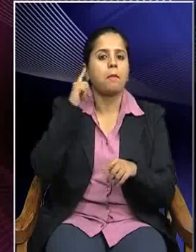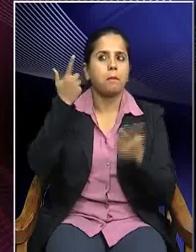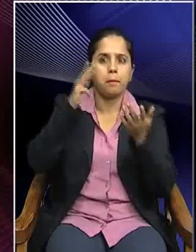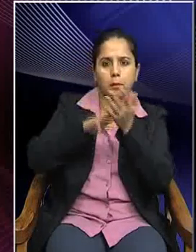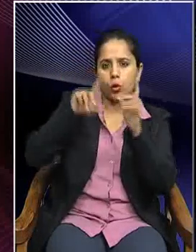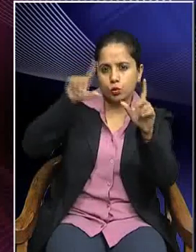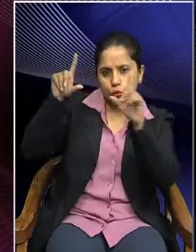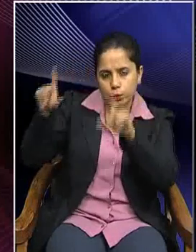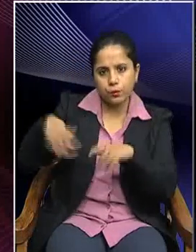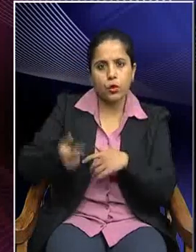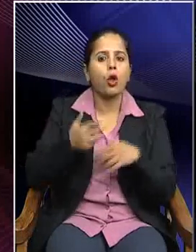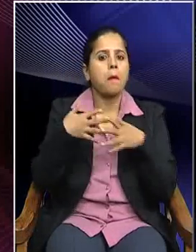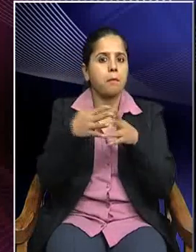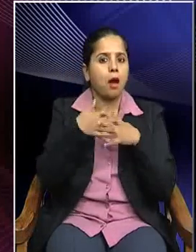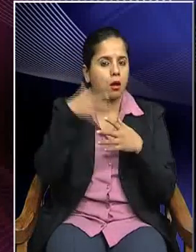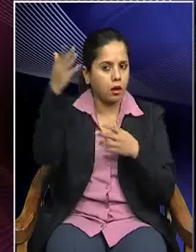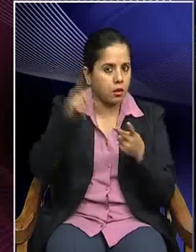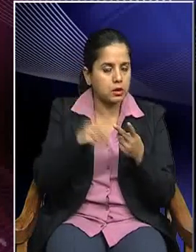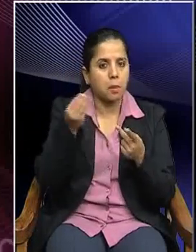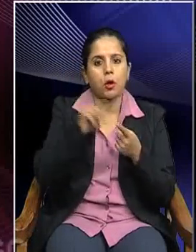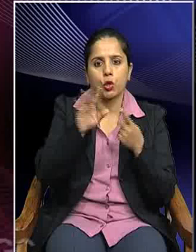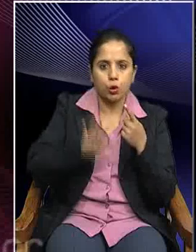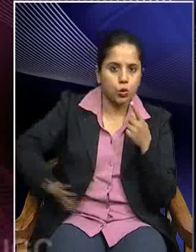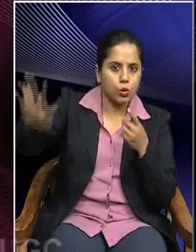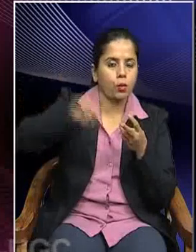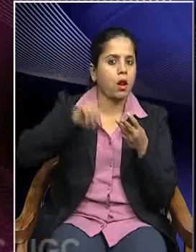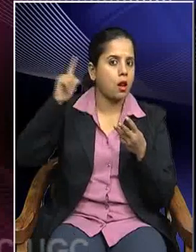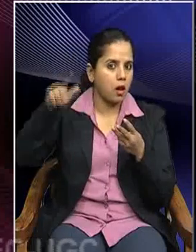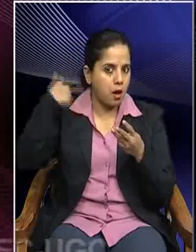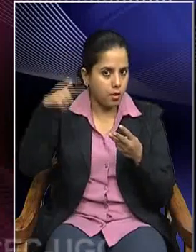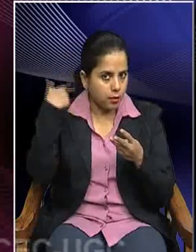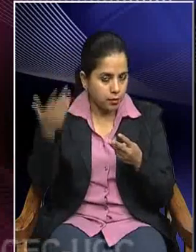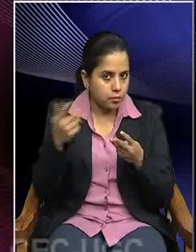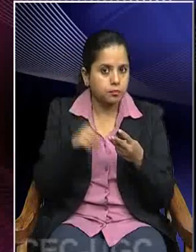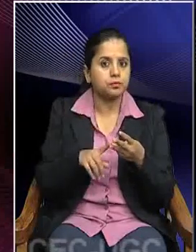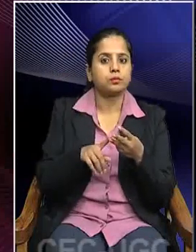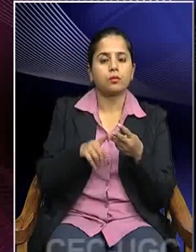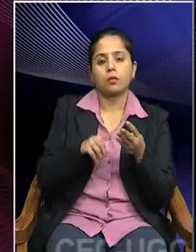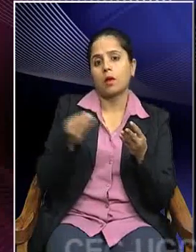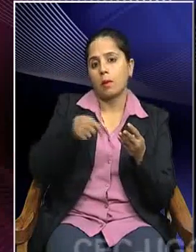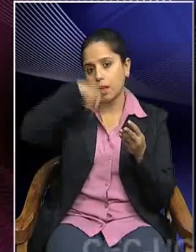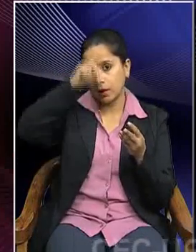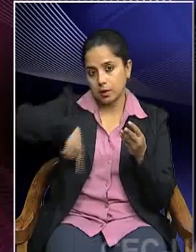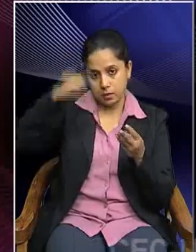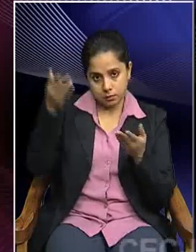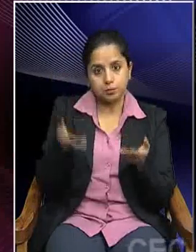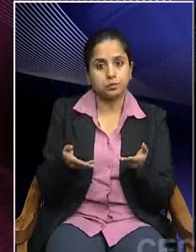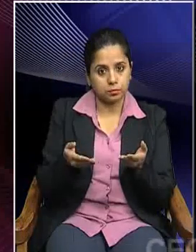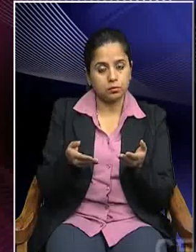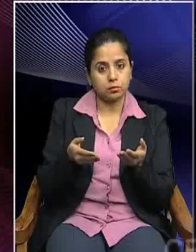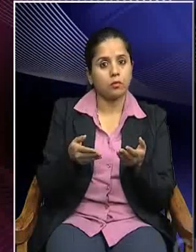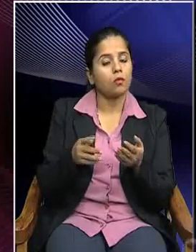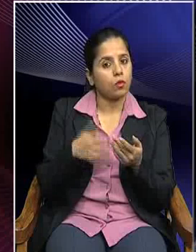say in the United States or in Europe or in London or somewhere in India, or